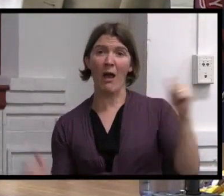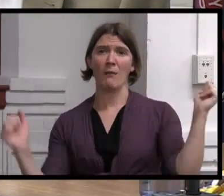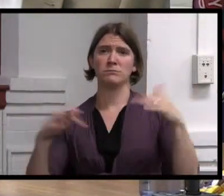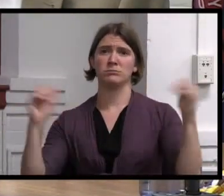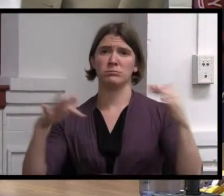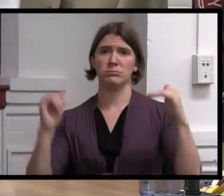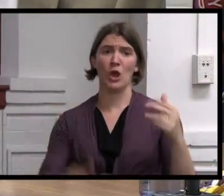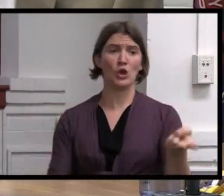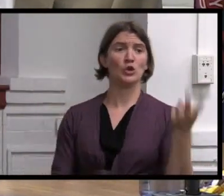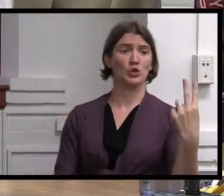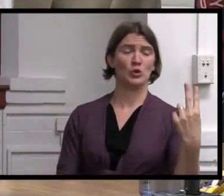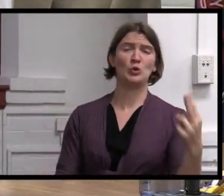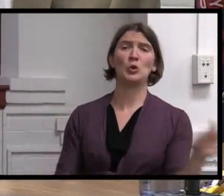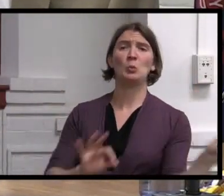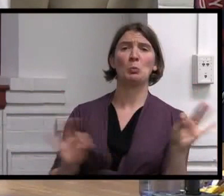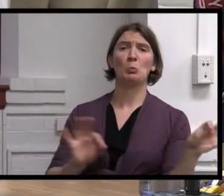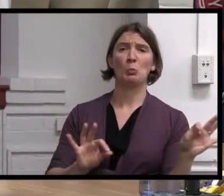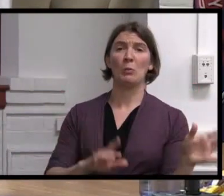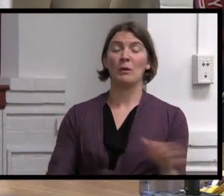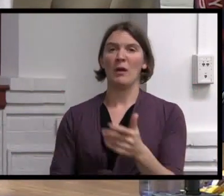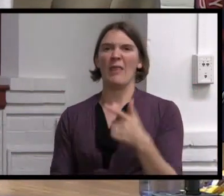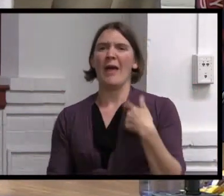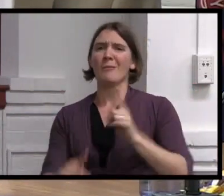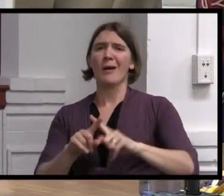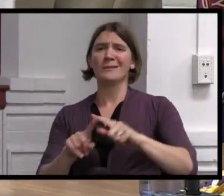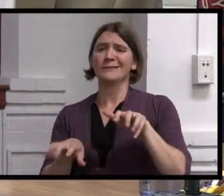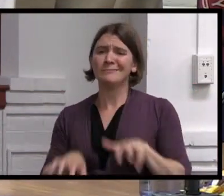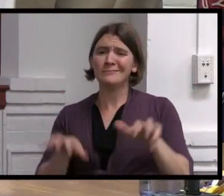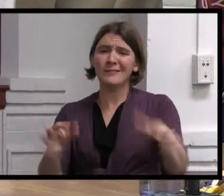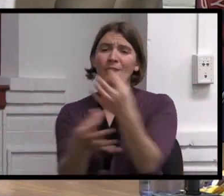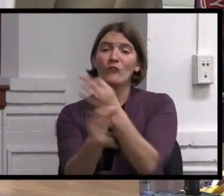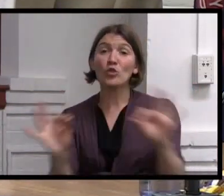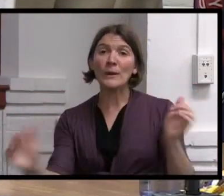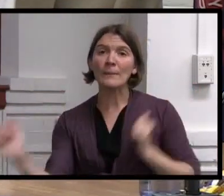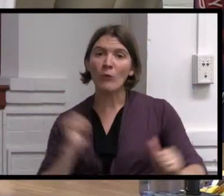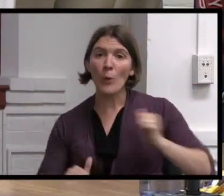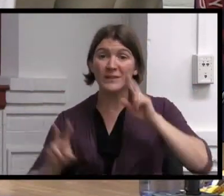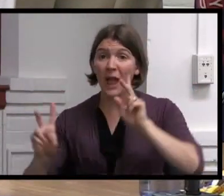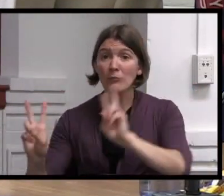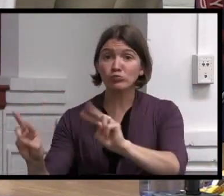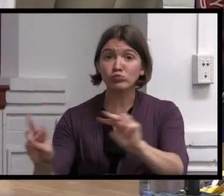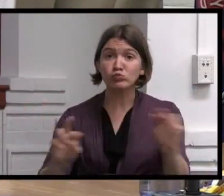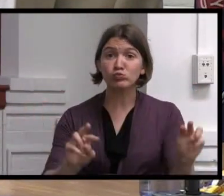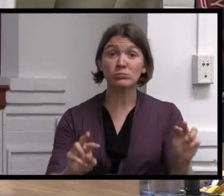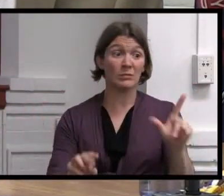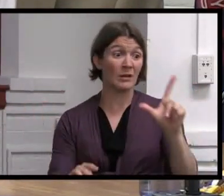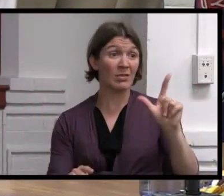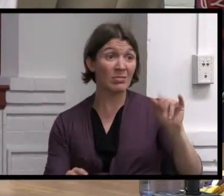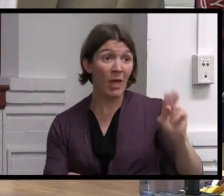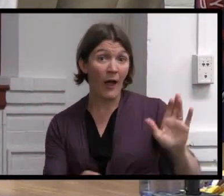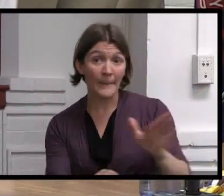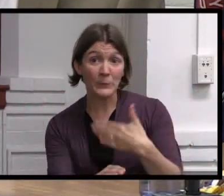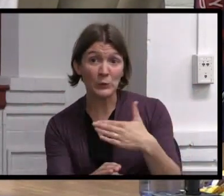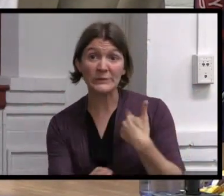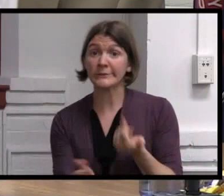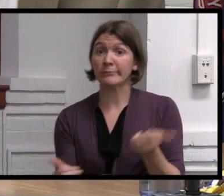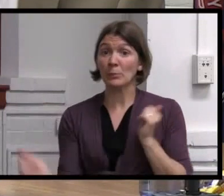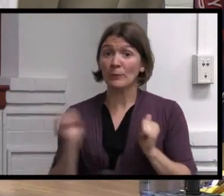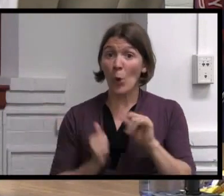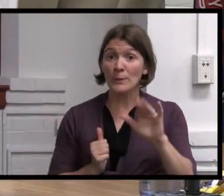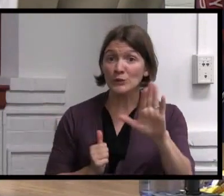three galas, two informal, and dozens of free community performances, live music and performance